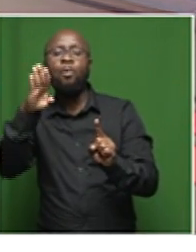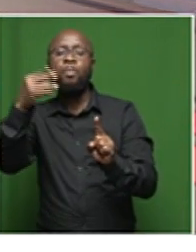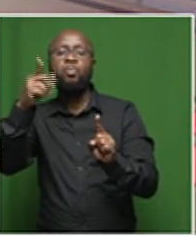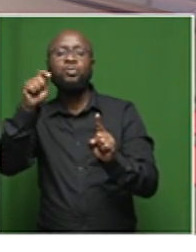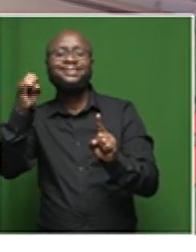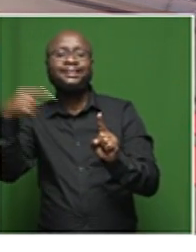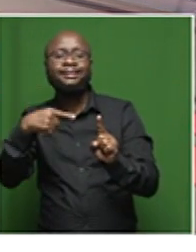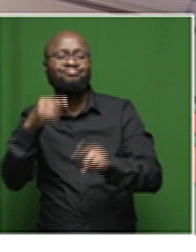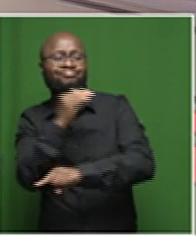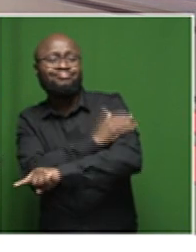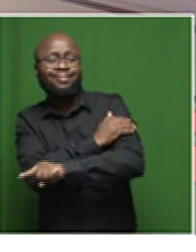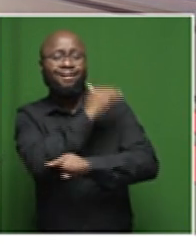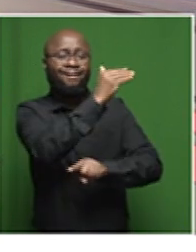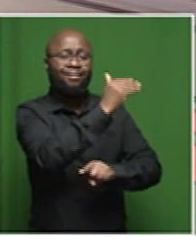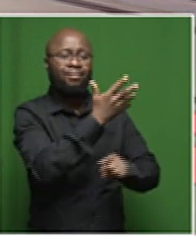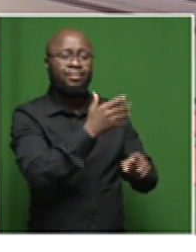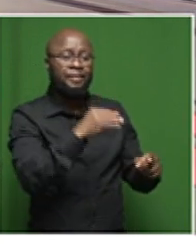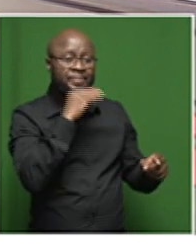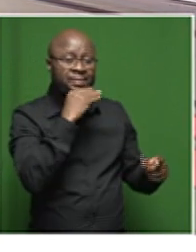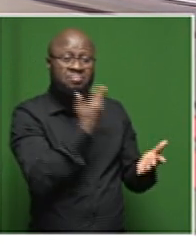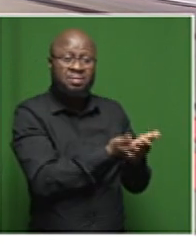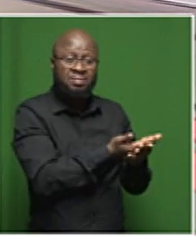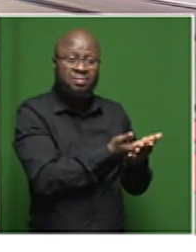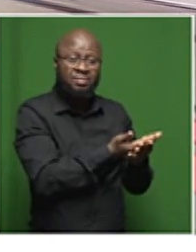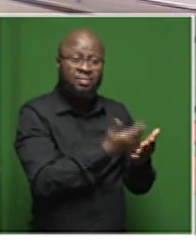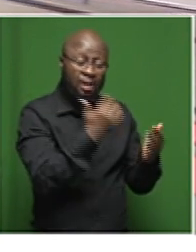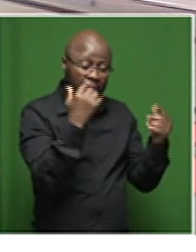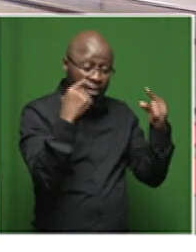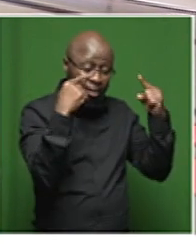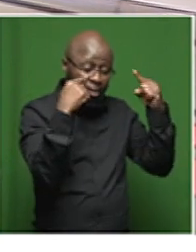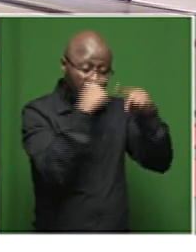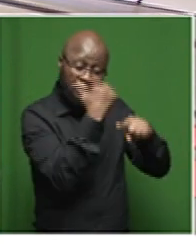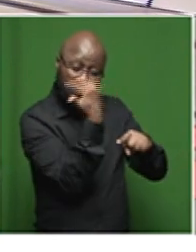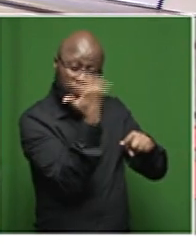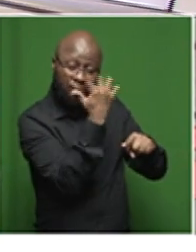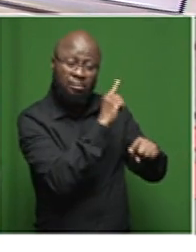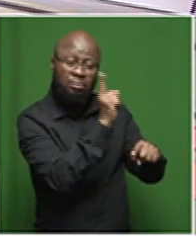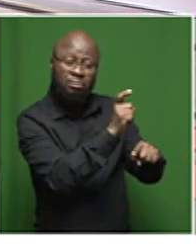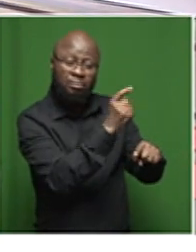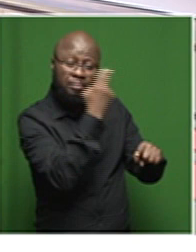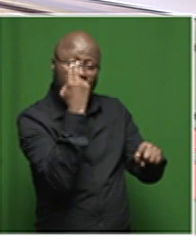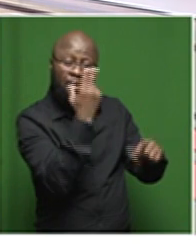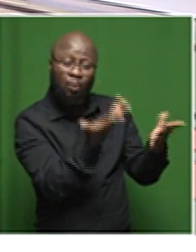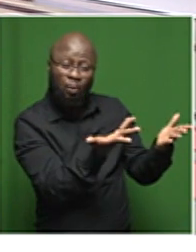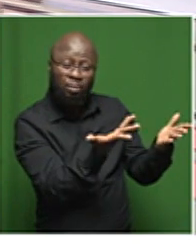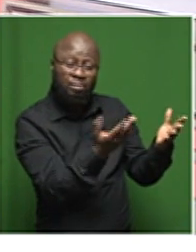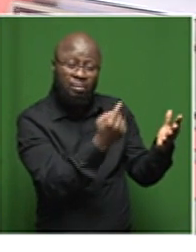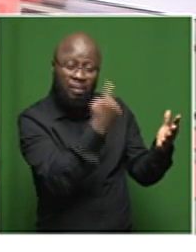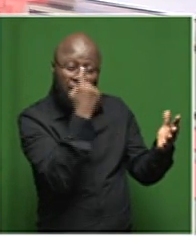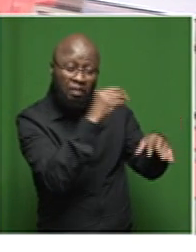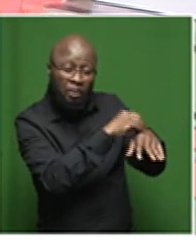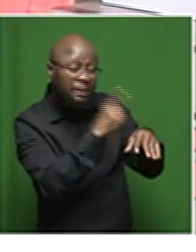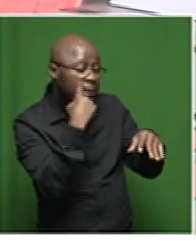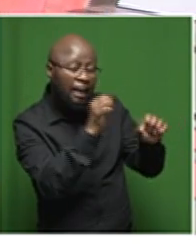Hypertension, does it cause visual amehlo na? Because in almost 2 months, man, amehlo awaboni